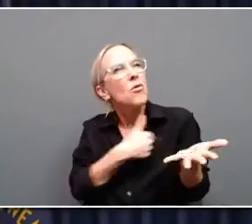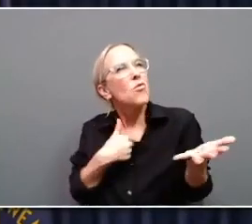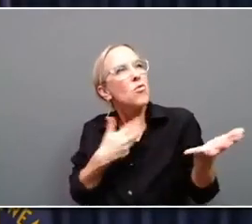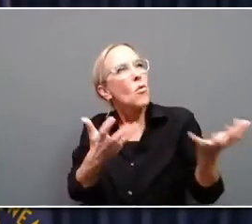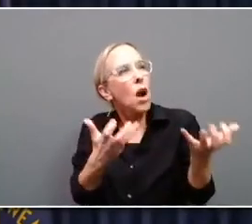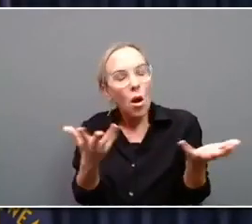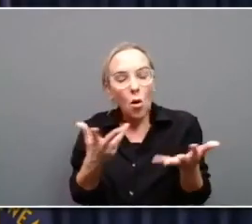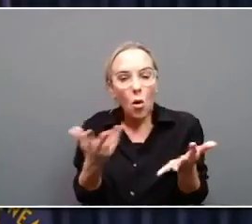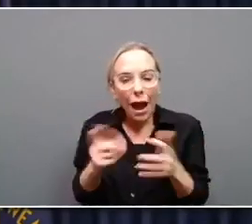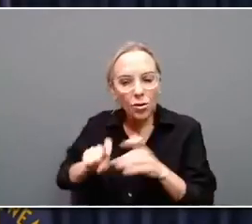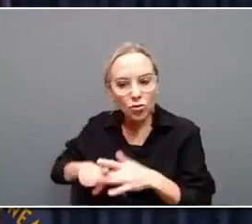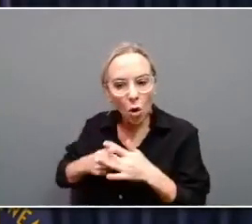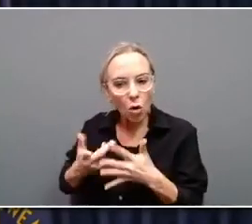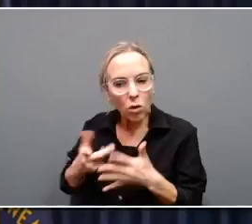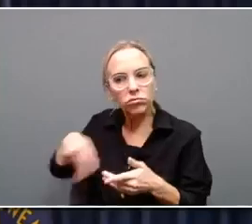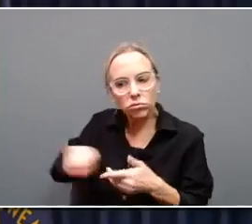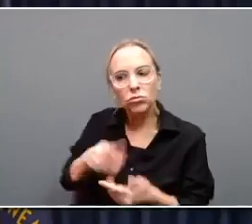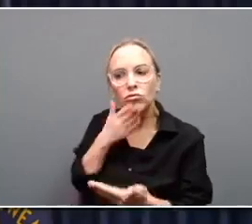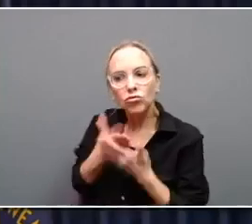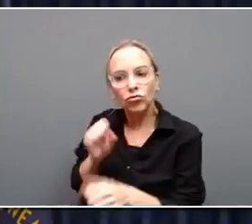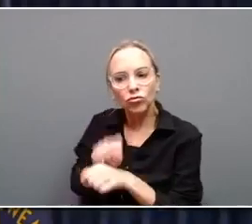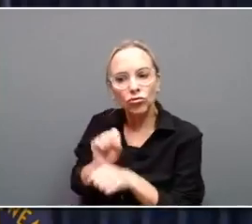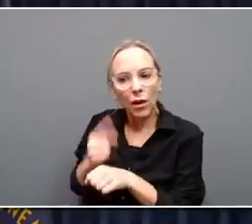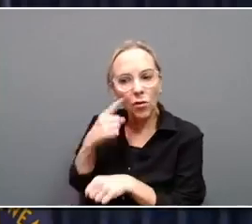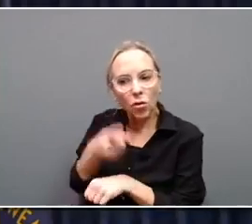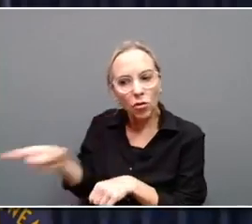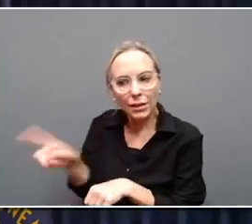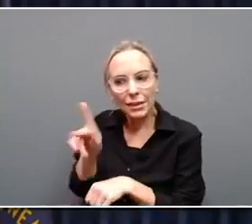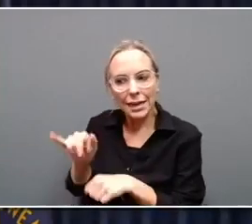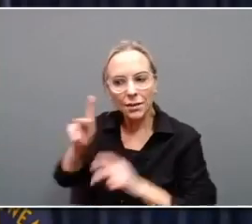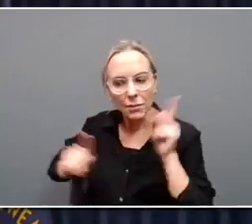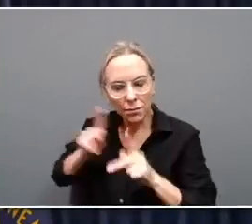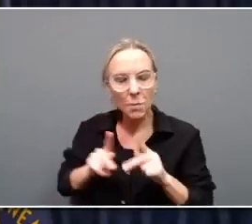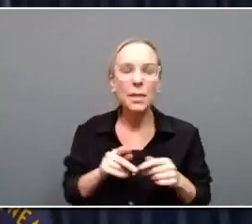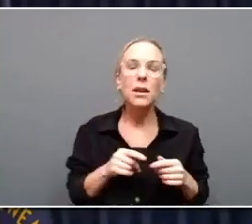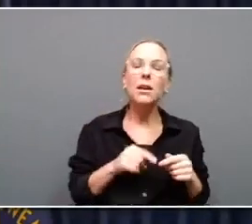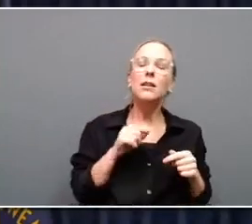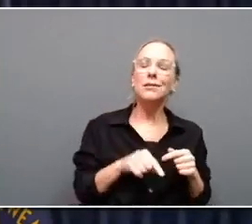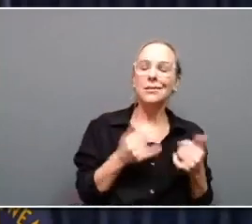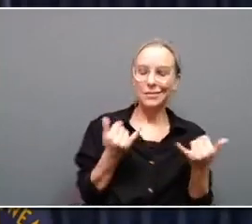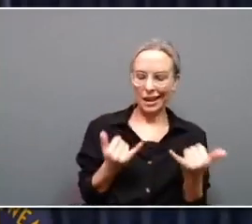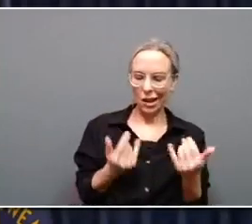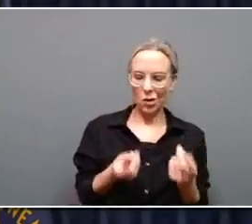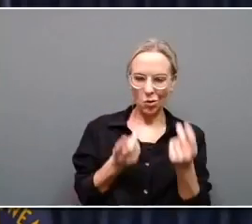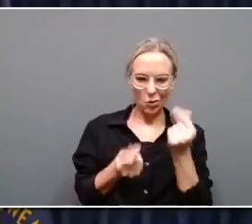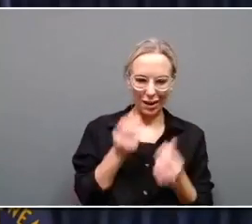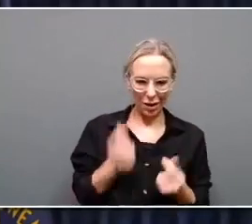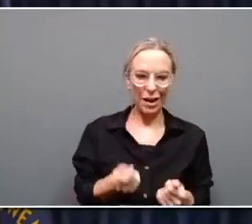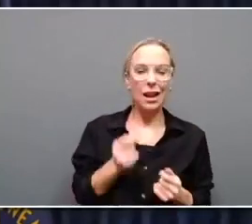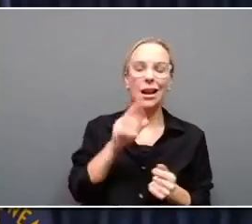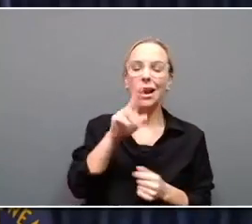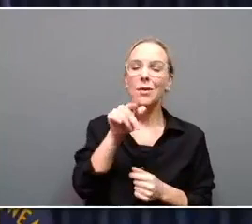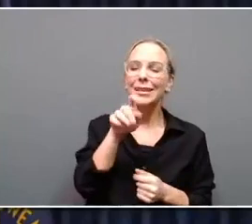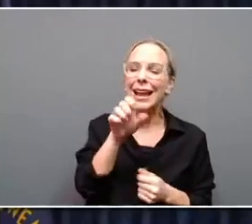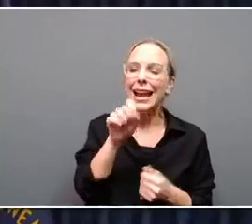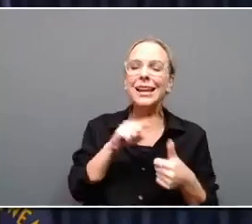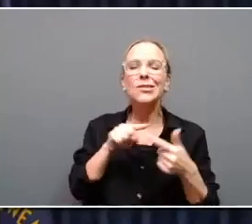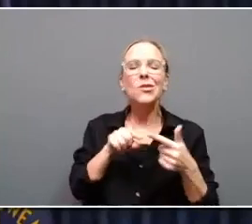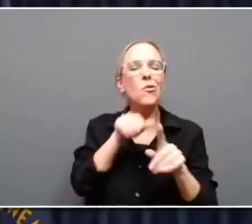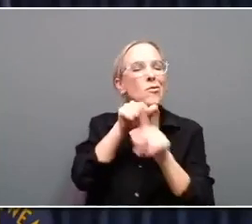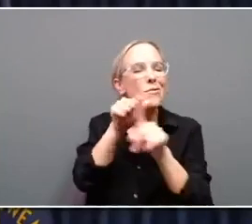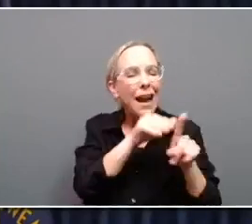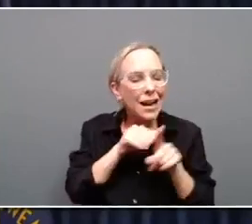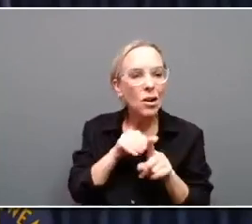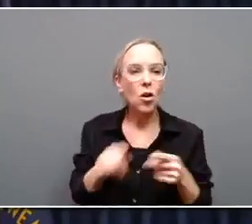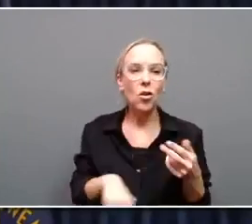it's been about 3 weeks since we've had one of these, so we have a number of very quick updates and reminders of just some really good news on